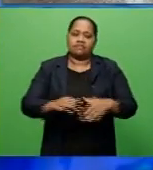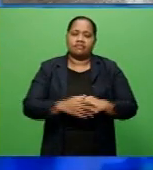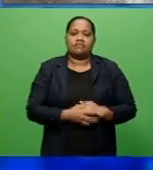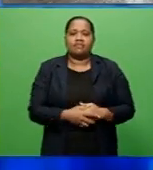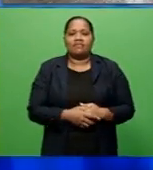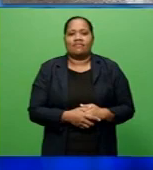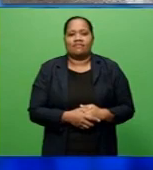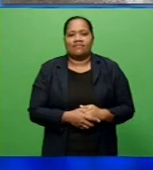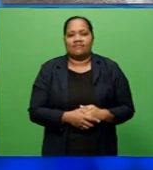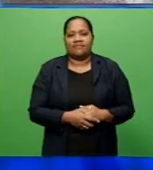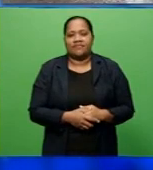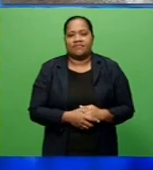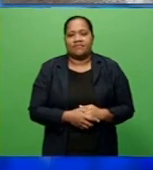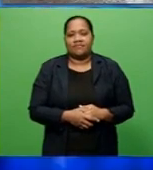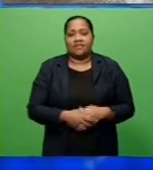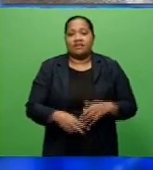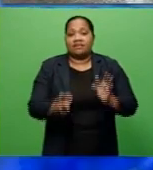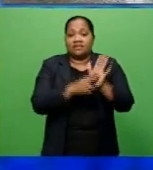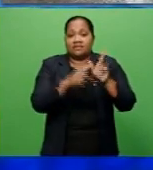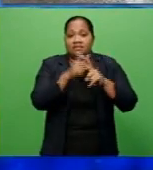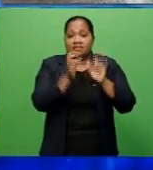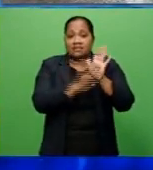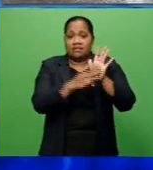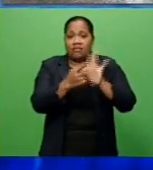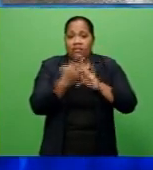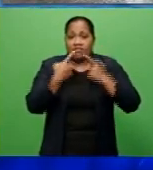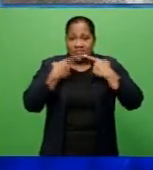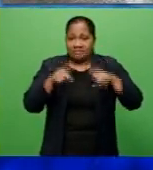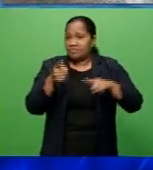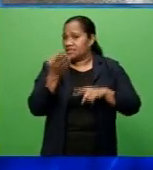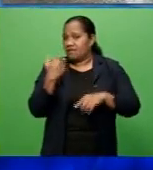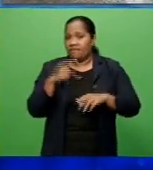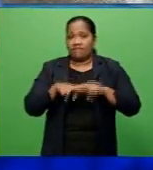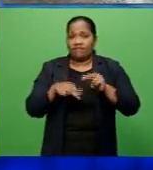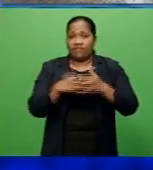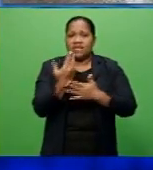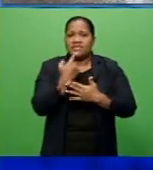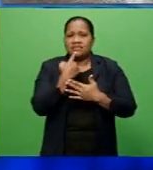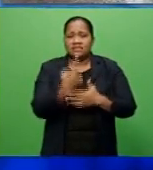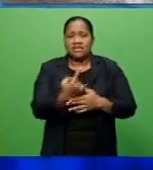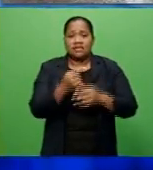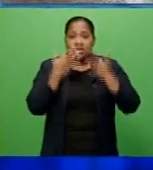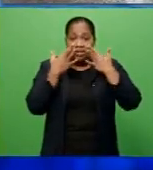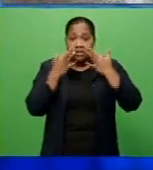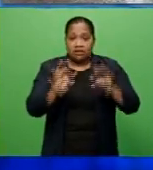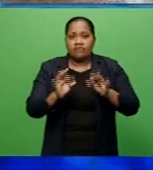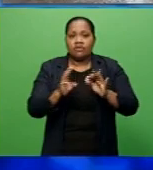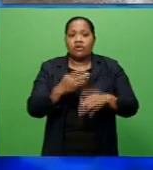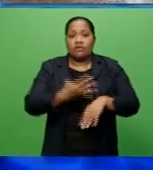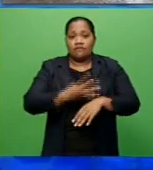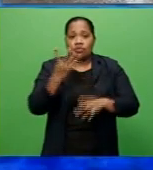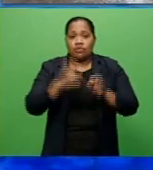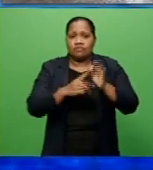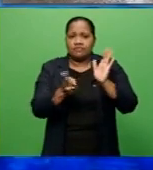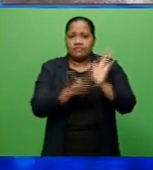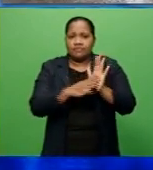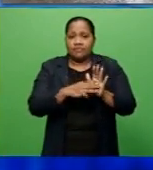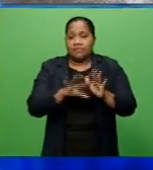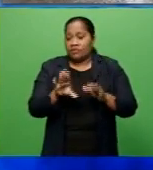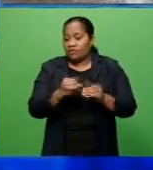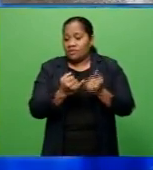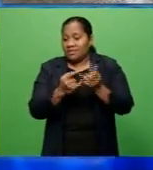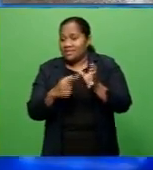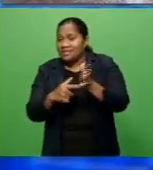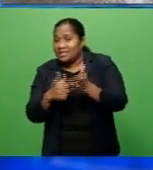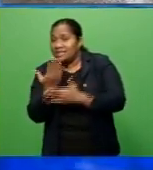The National Disaster Management Office announced last Friday that curfew was to be from 4 p.m. on Saturday until 4 this morning, but this